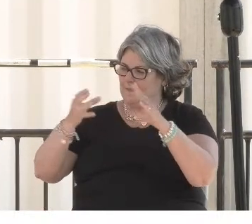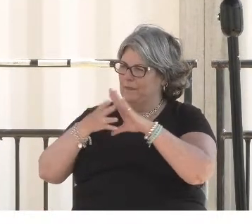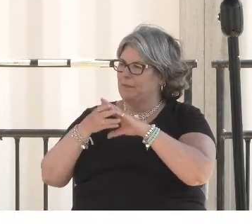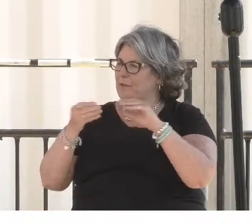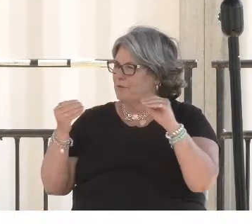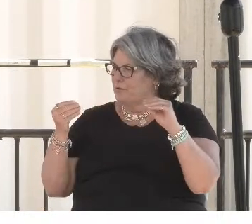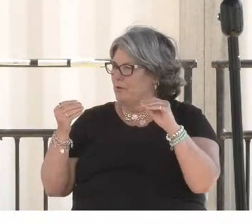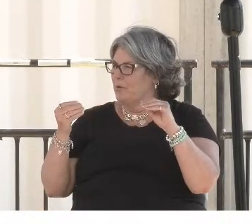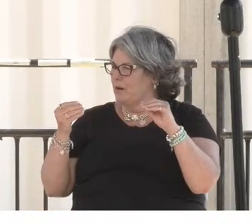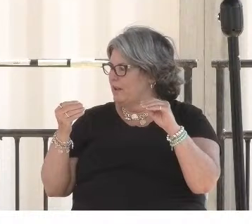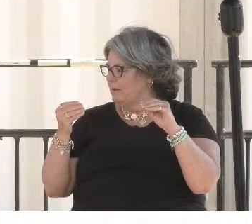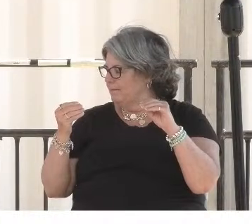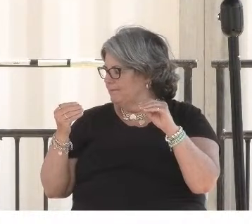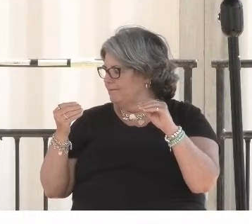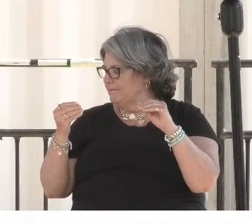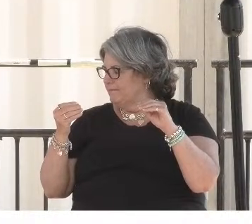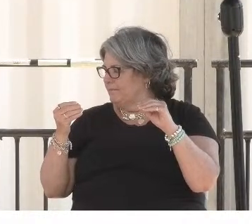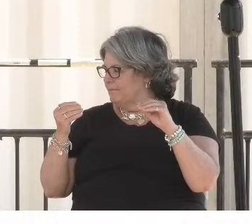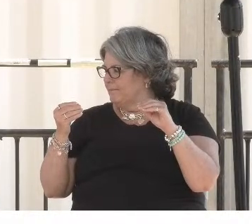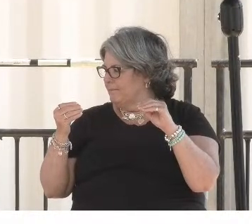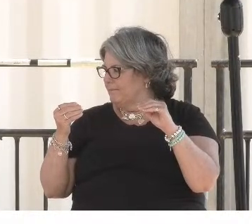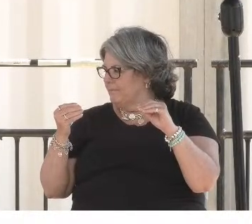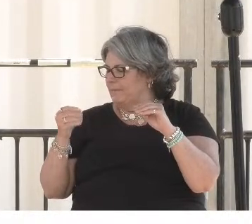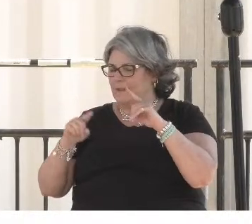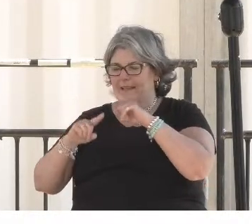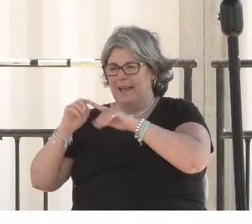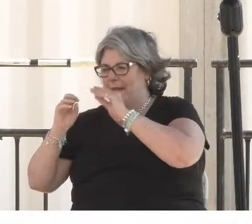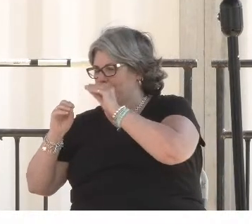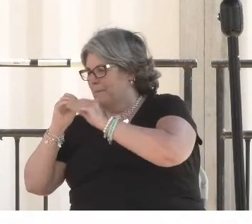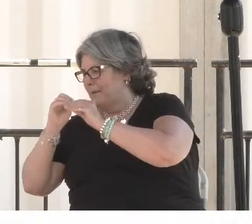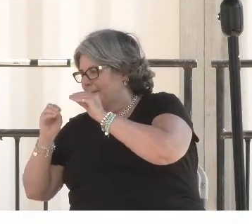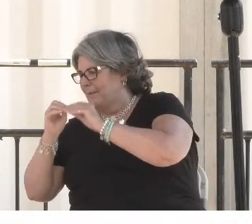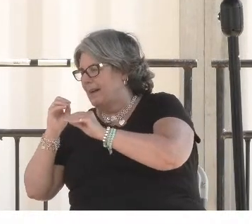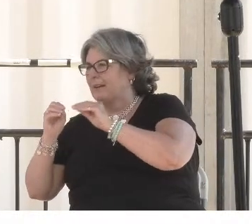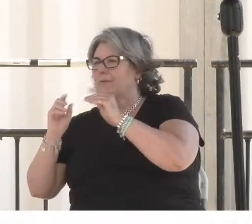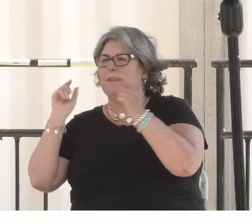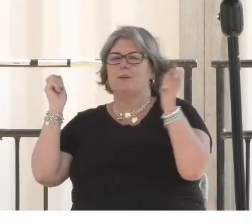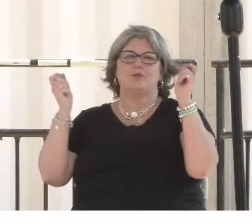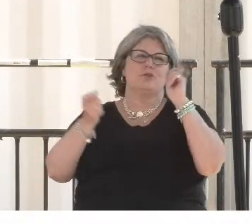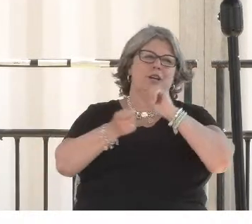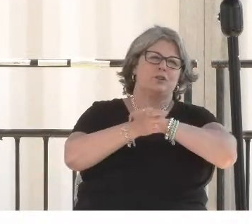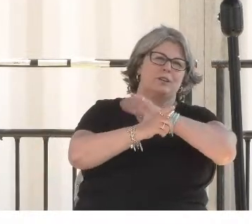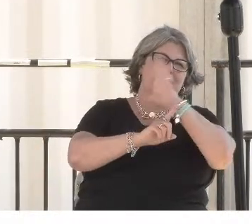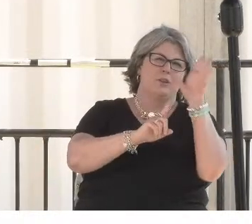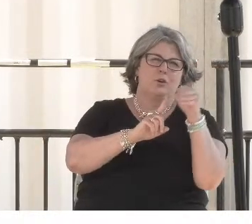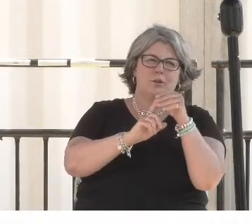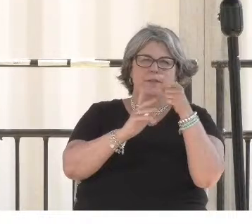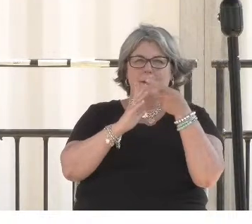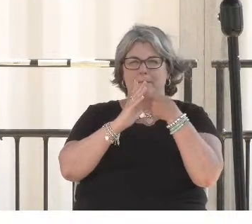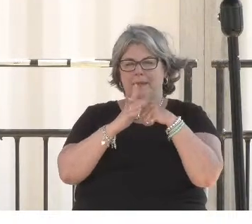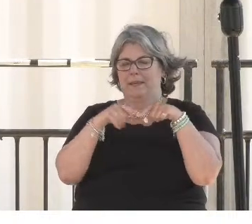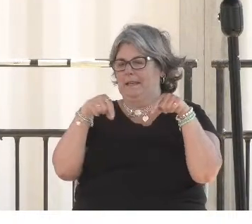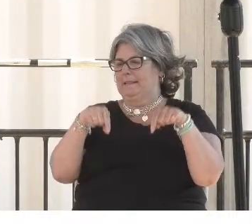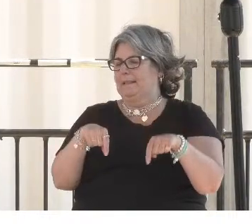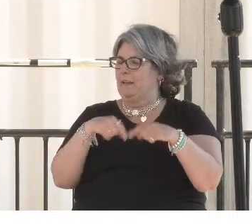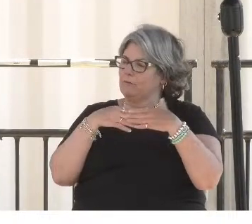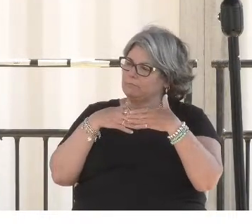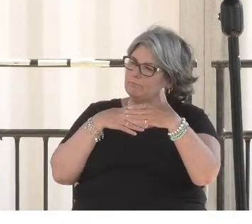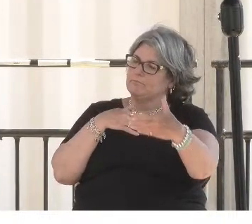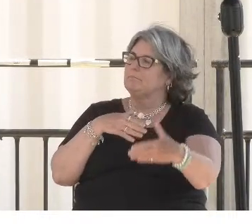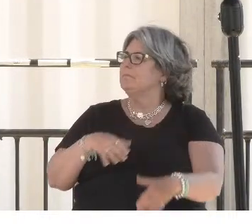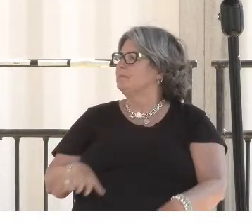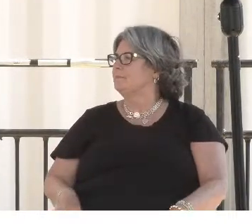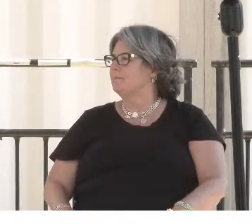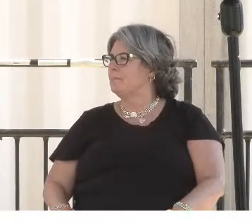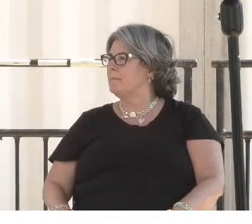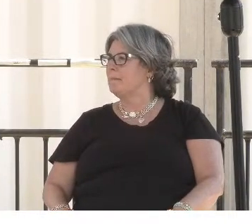say man-made climate change can't be fixed without man-made culture change, which starts at sort of the grassroots up, pun intended.